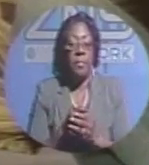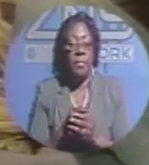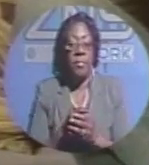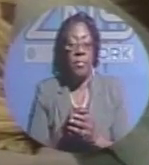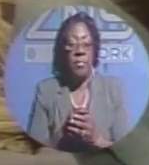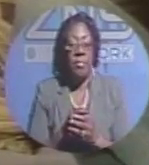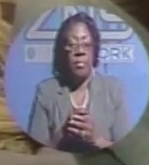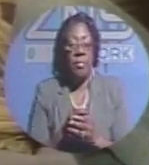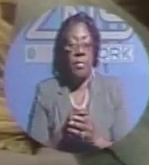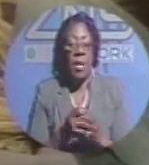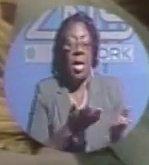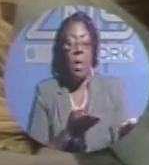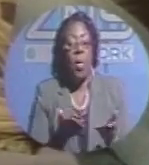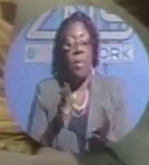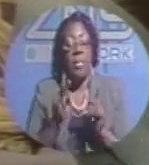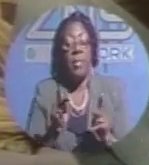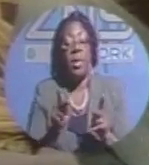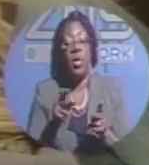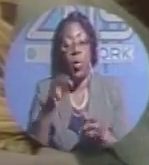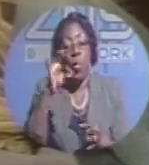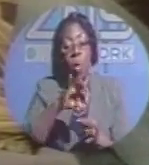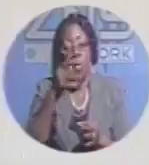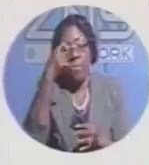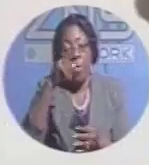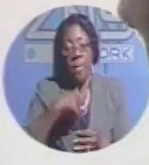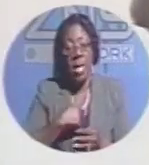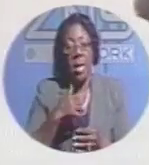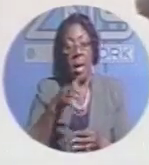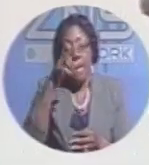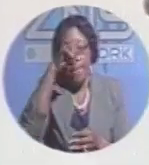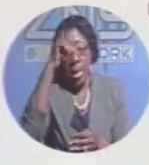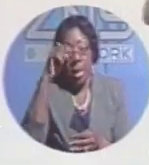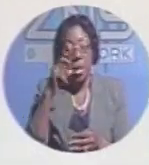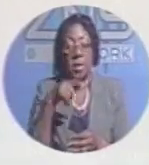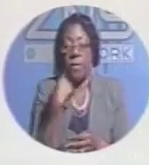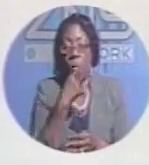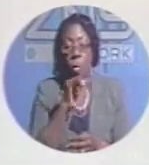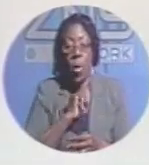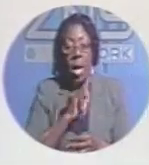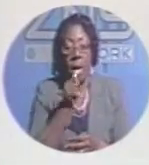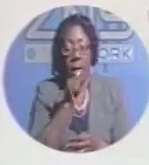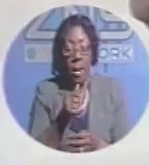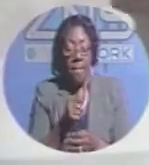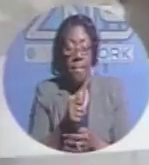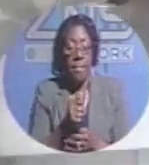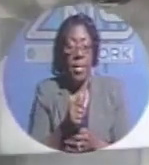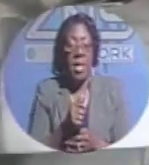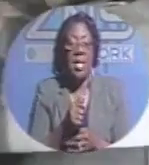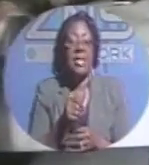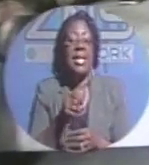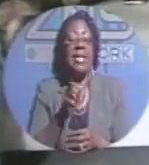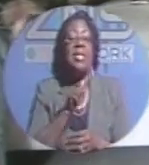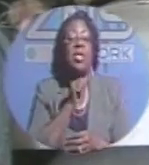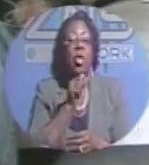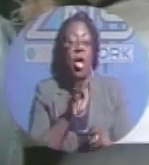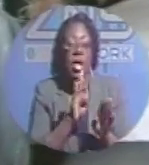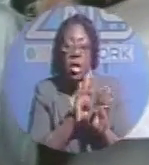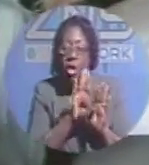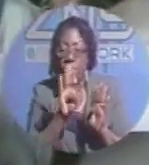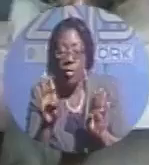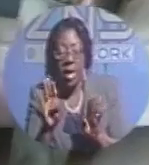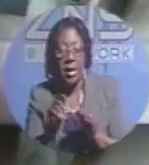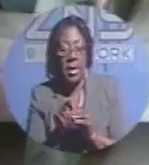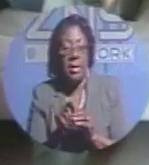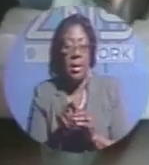me. I want people to vote for me because of who I am. But he says he's not distracted by the naysayers. This family man, former